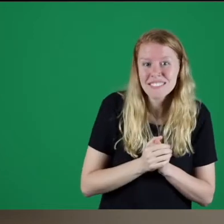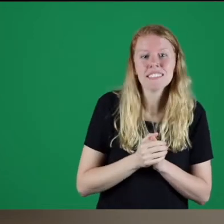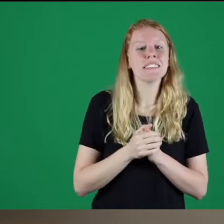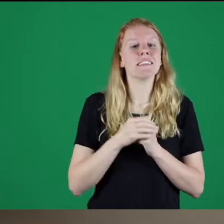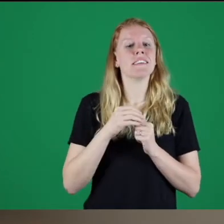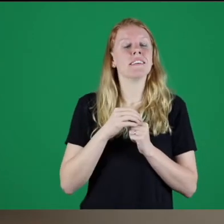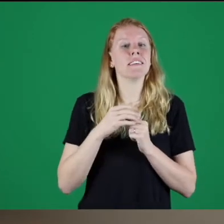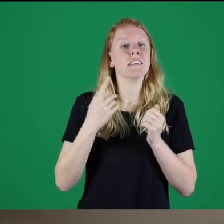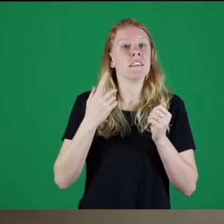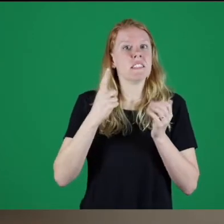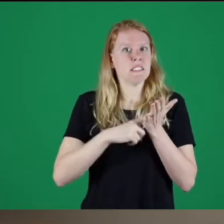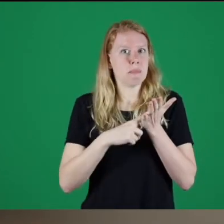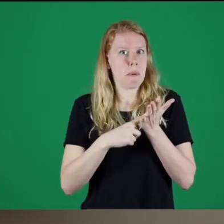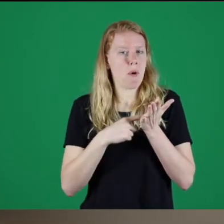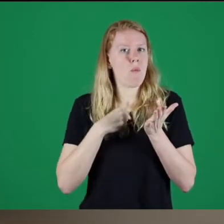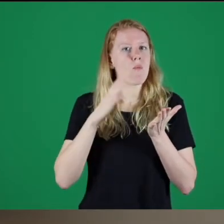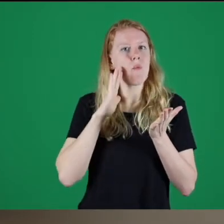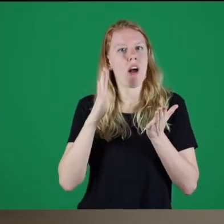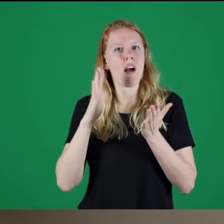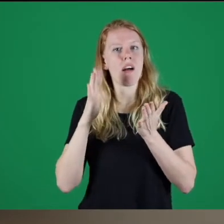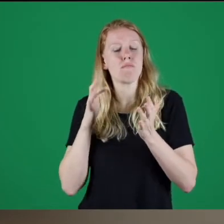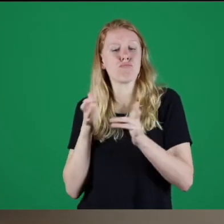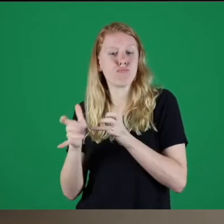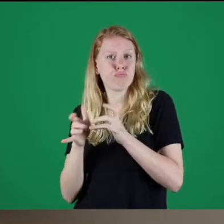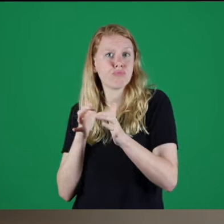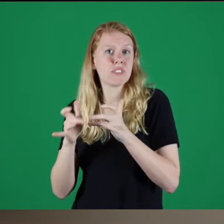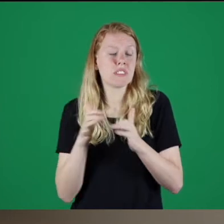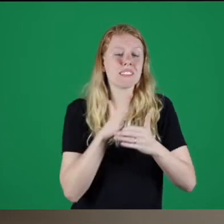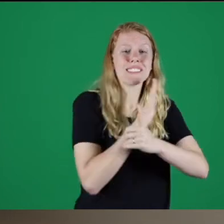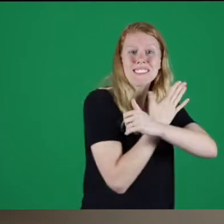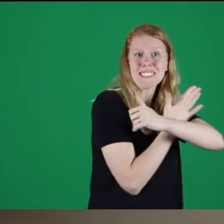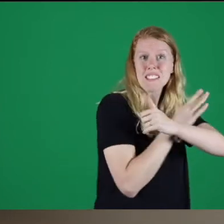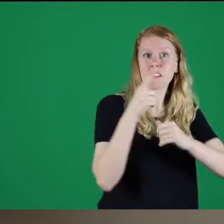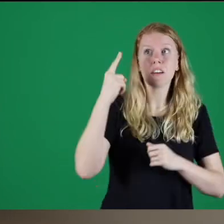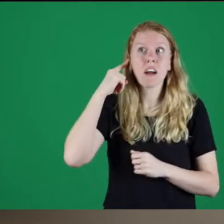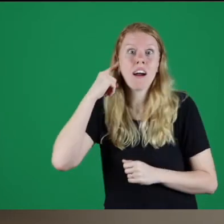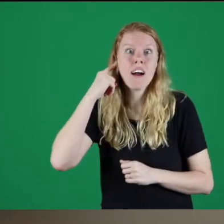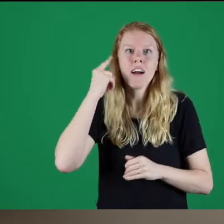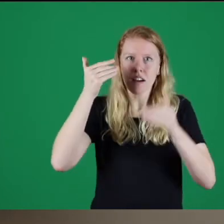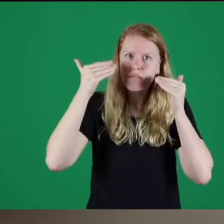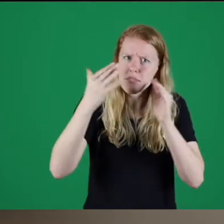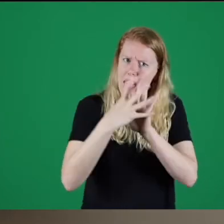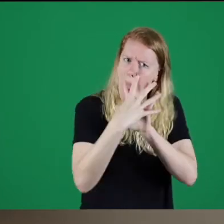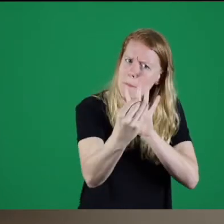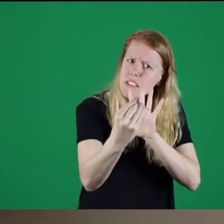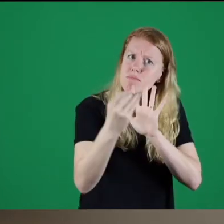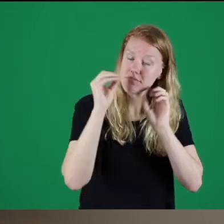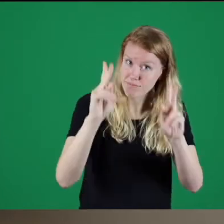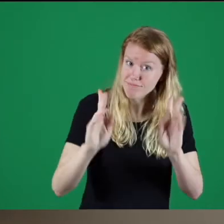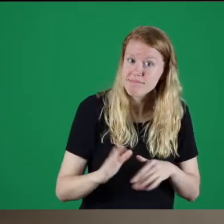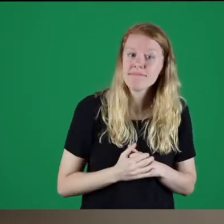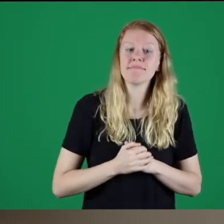Okay, sometimes I'm going to be playing and singing, and when I sing those words, when you hear those words, I want you to sing back. All